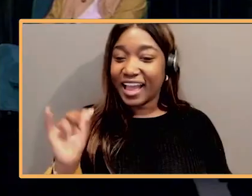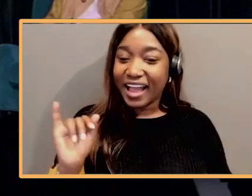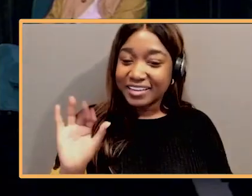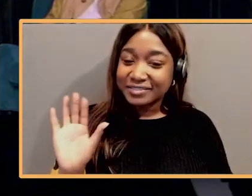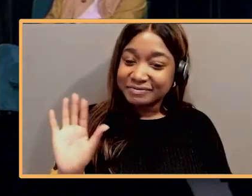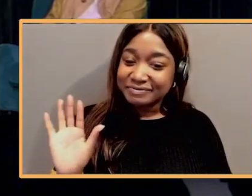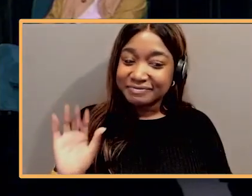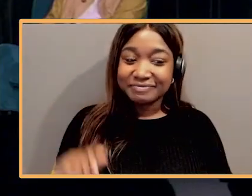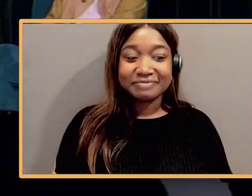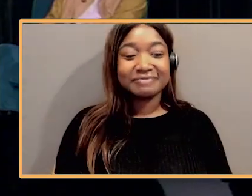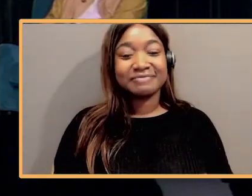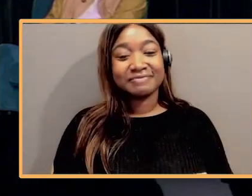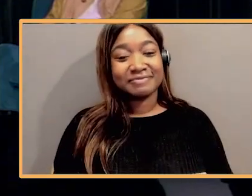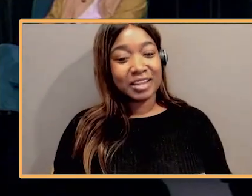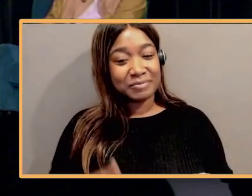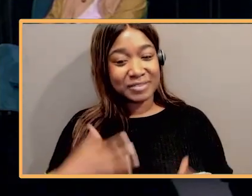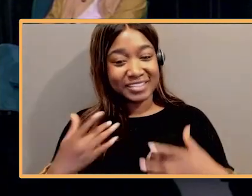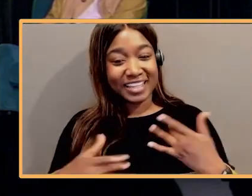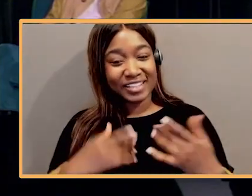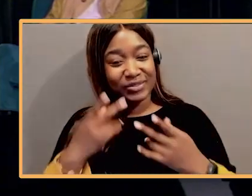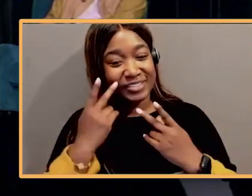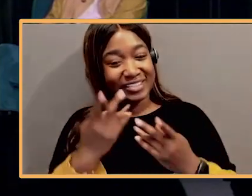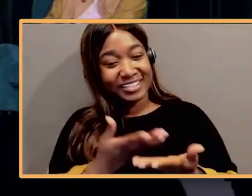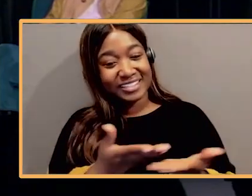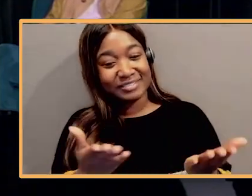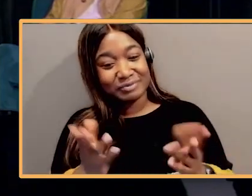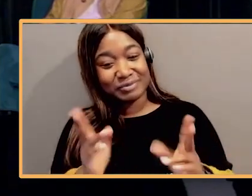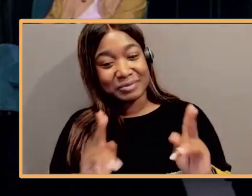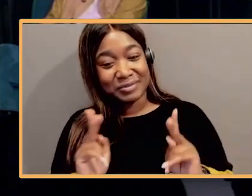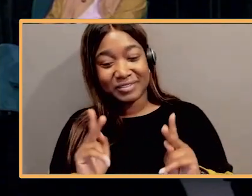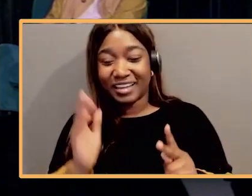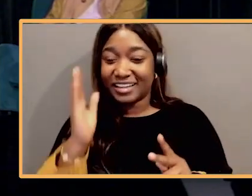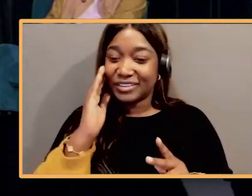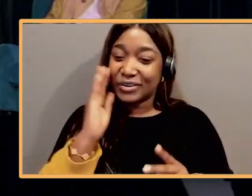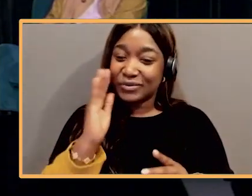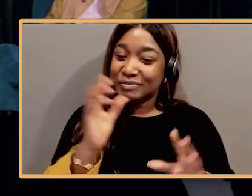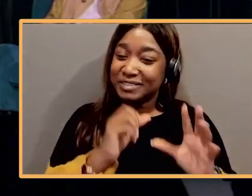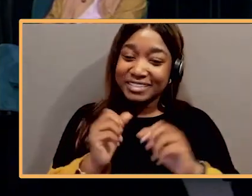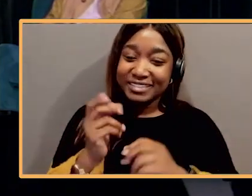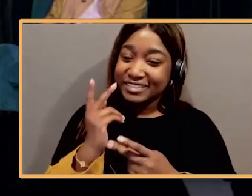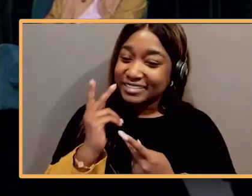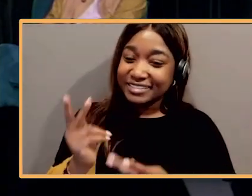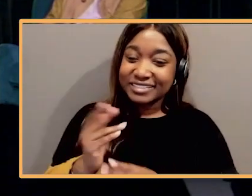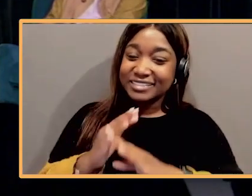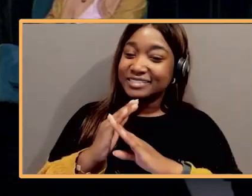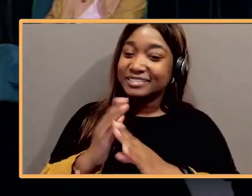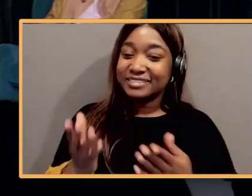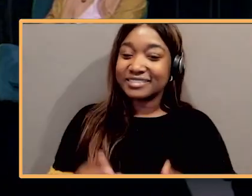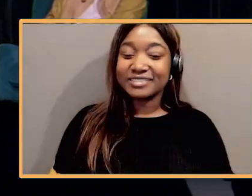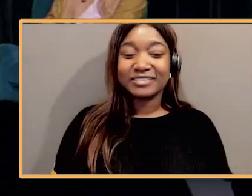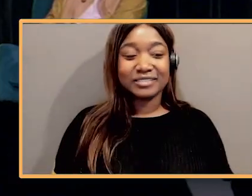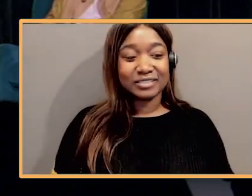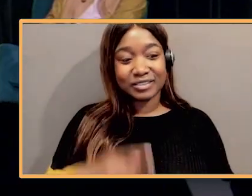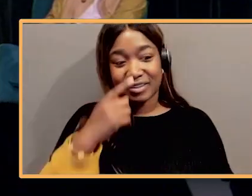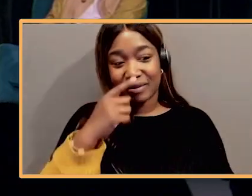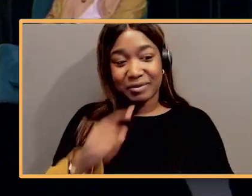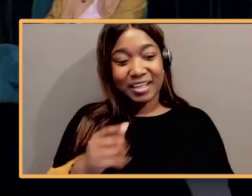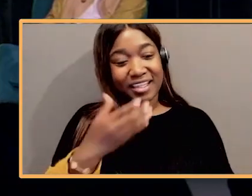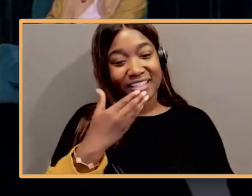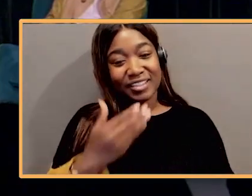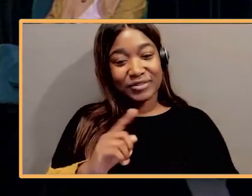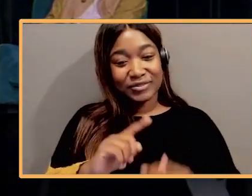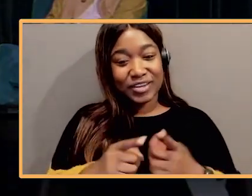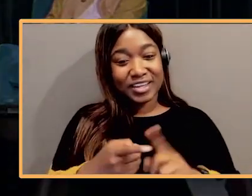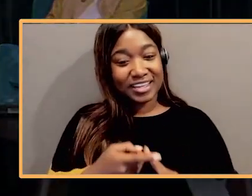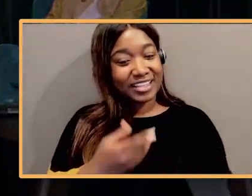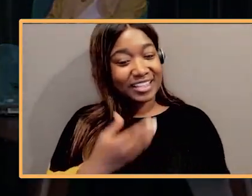I'm so excited to see these I know. people. It's so good. We're missing them. Yeah. Do you mind? Thank you, friend. Thank